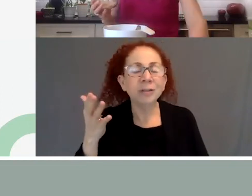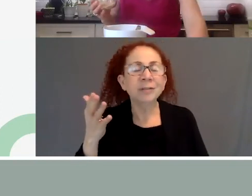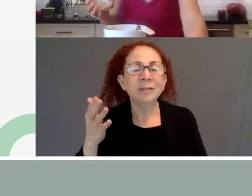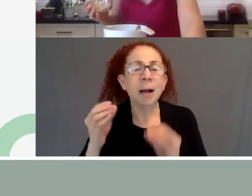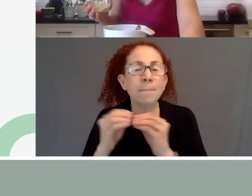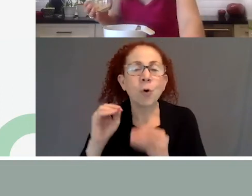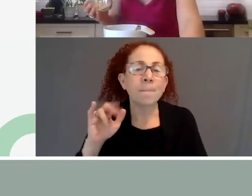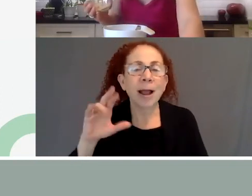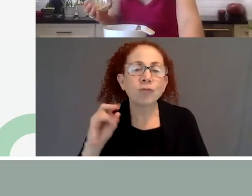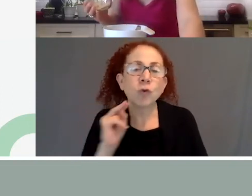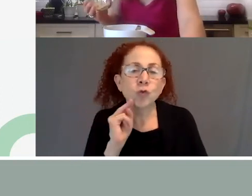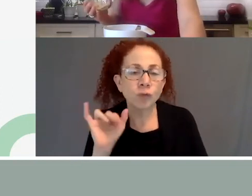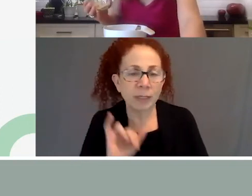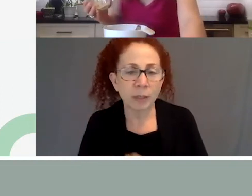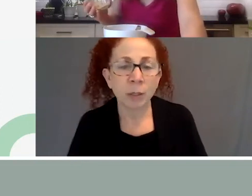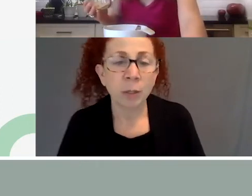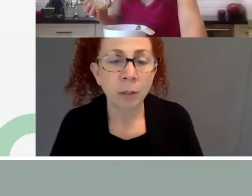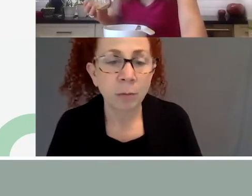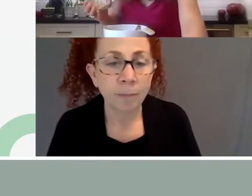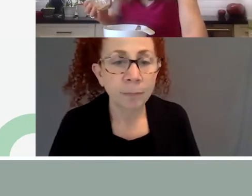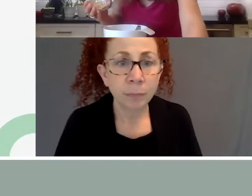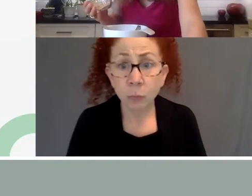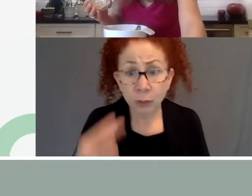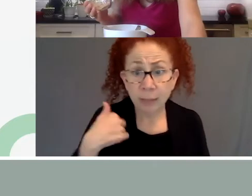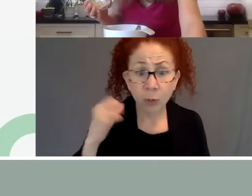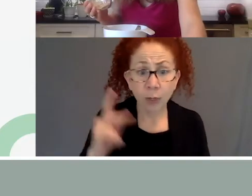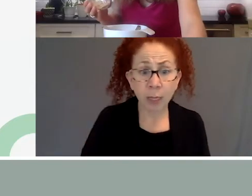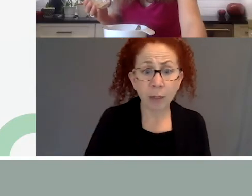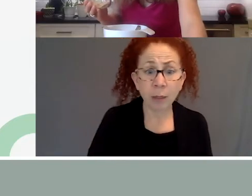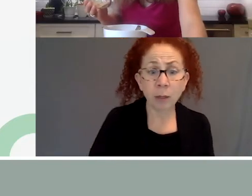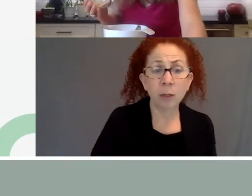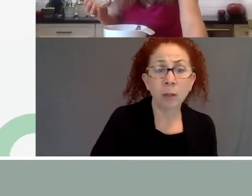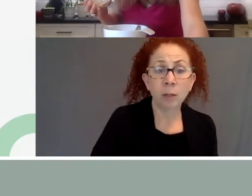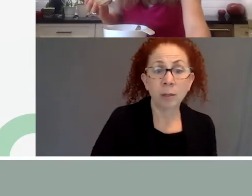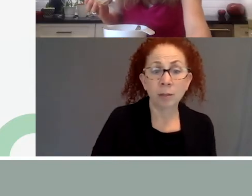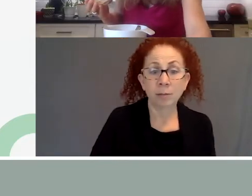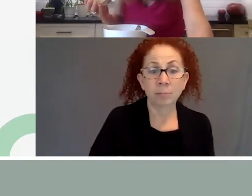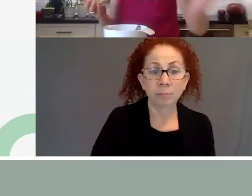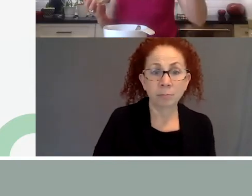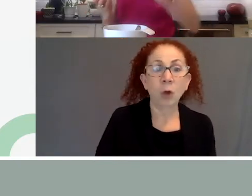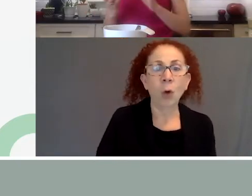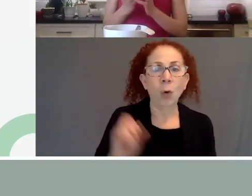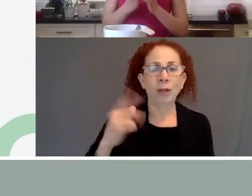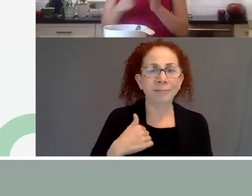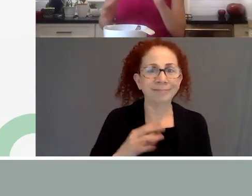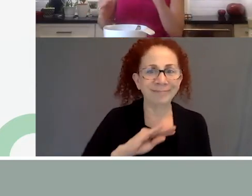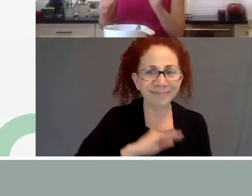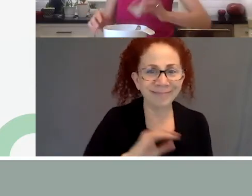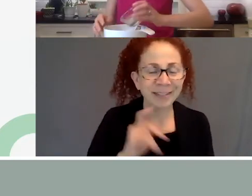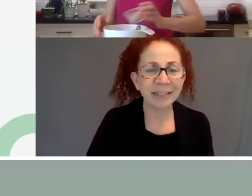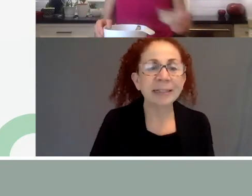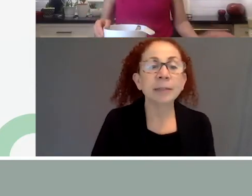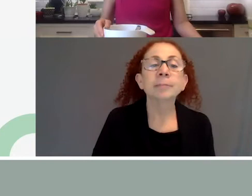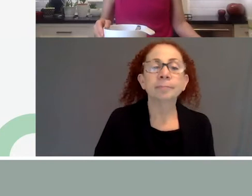Okay. Can everybody see me? Okay. I see me. Yes. Okay, great. Awesome. Okay.